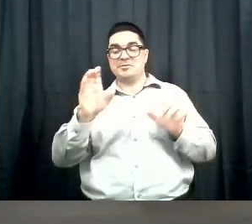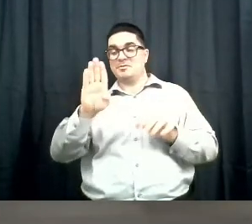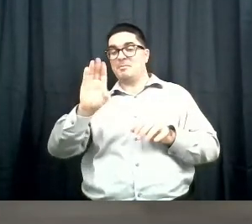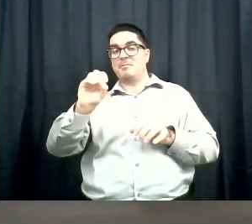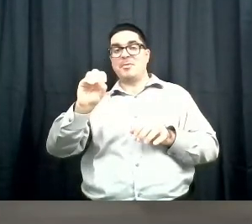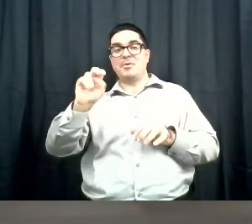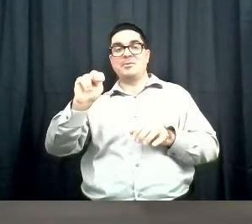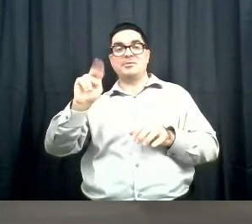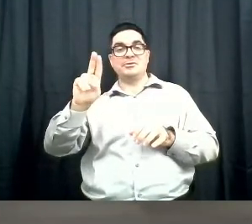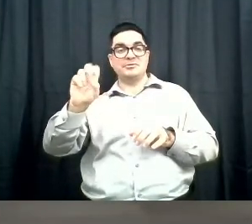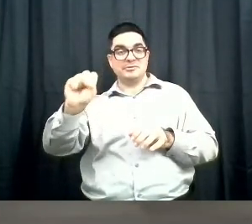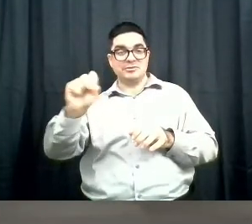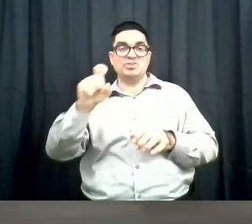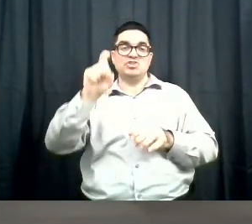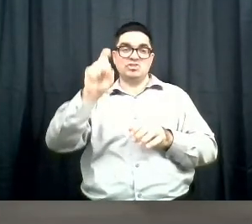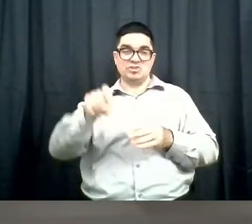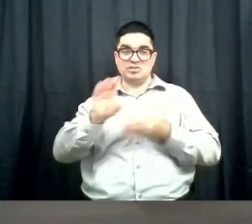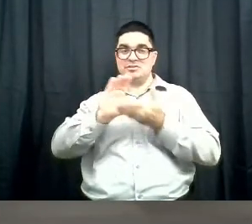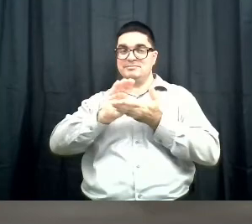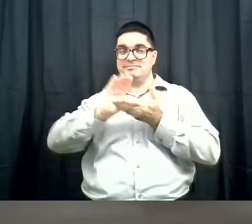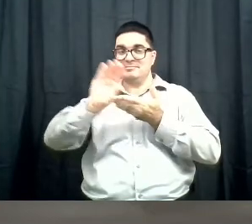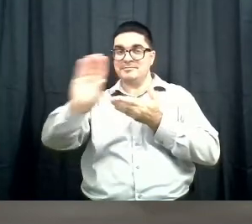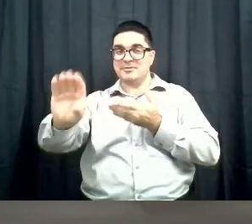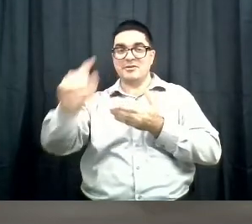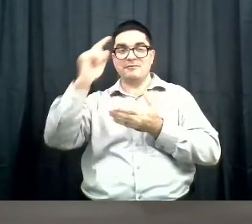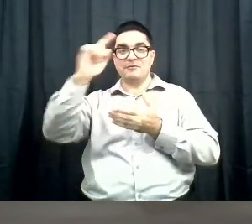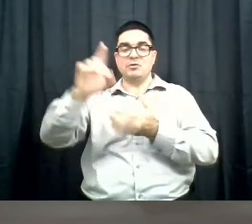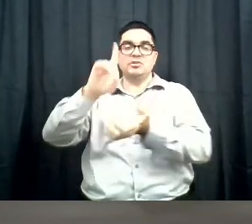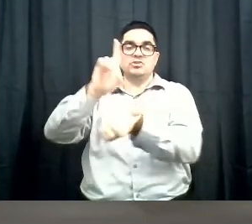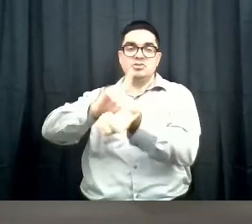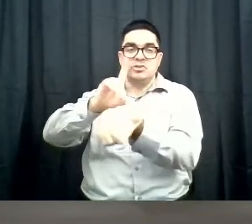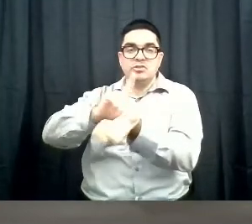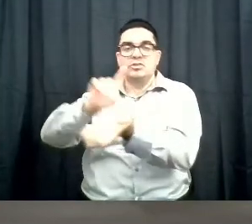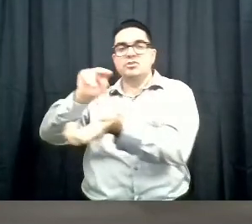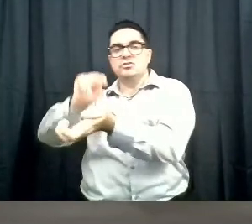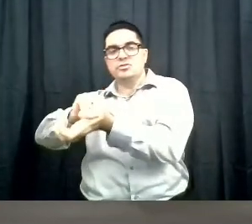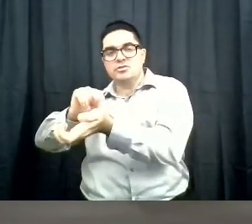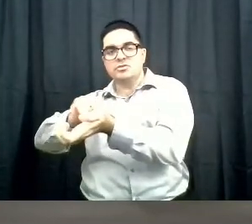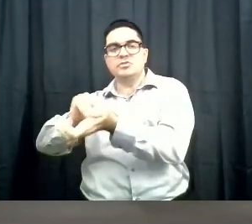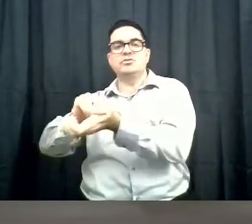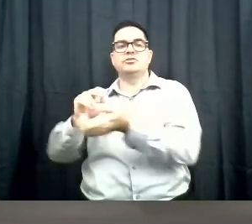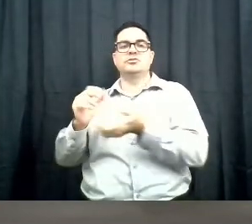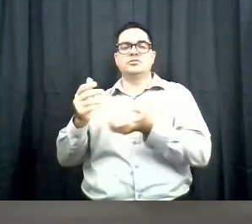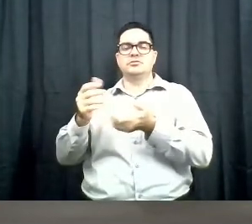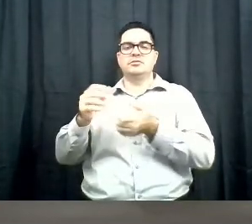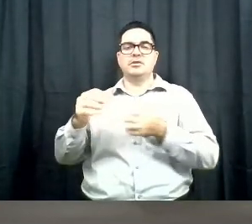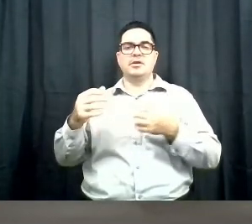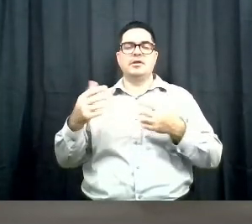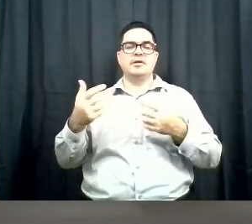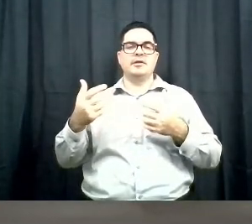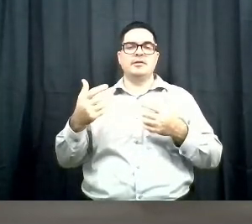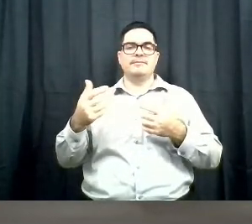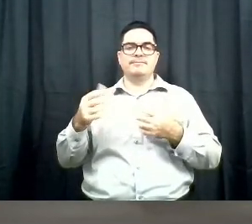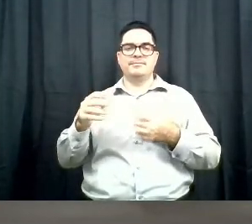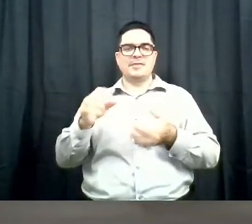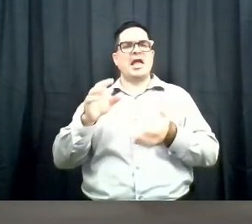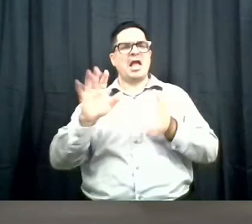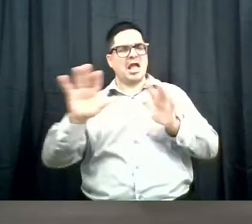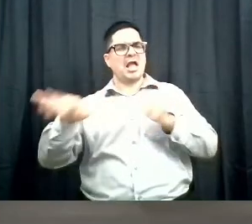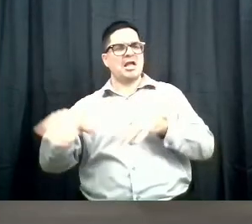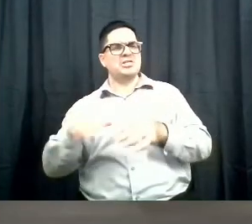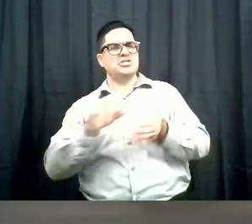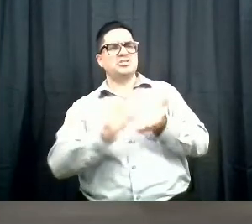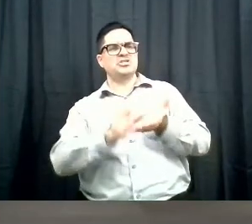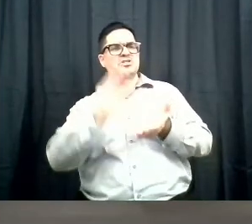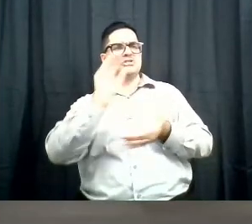in the front line and first line of defense against COVID. The Christmas bonus should not be awarded to those public employees who stayed in